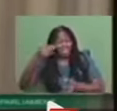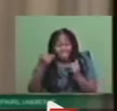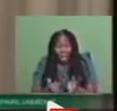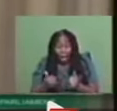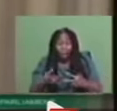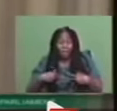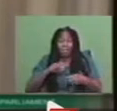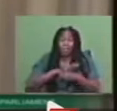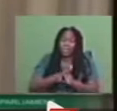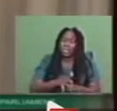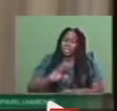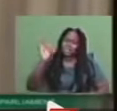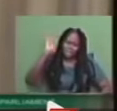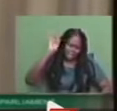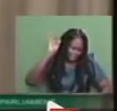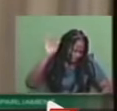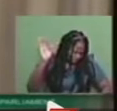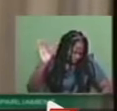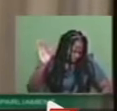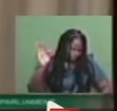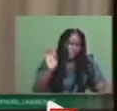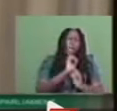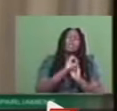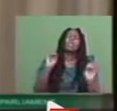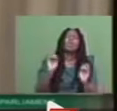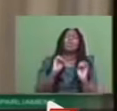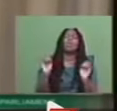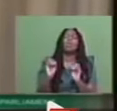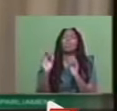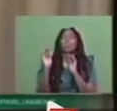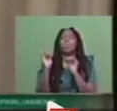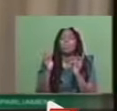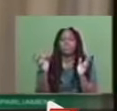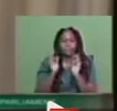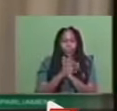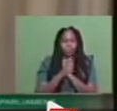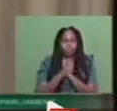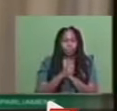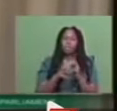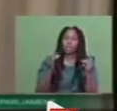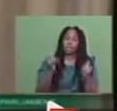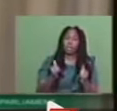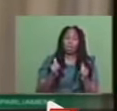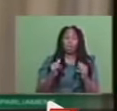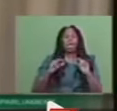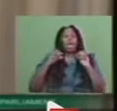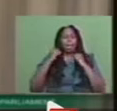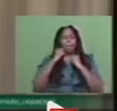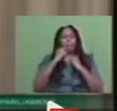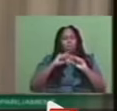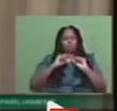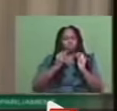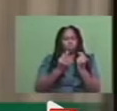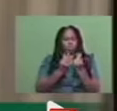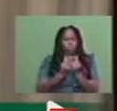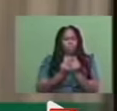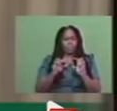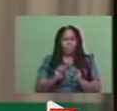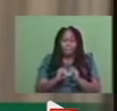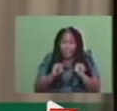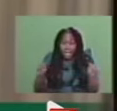Fall in credit ratings. Standard & Poor's continues to downgrade TNT from a grade A in